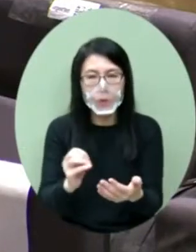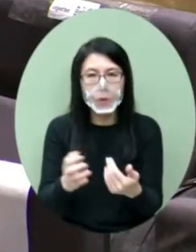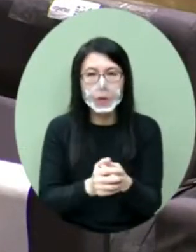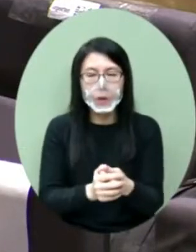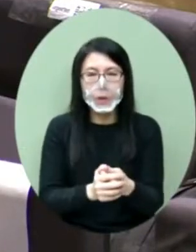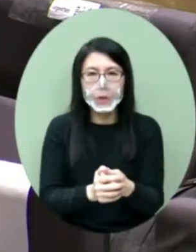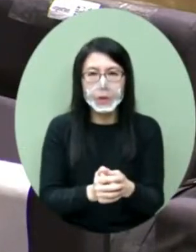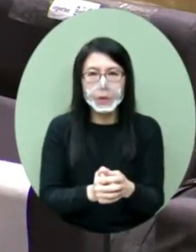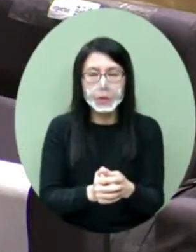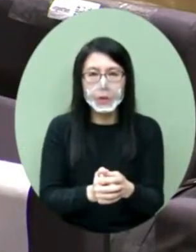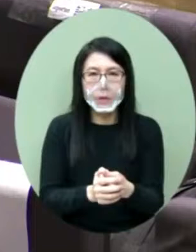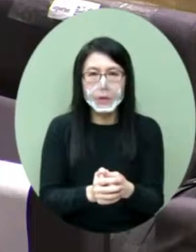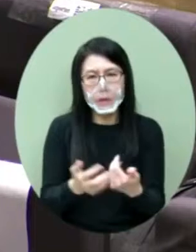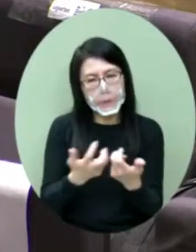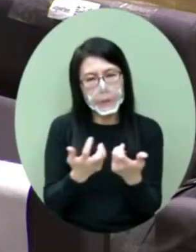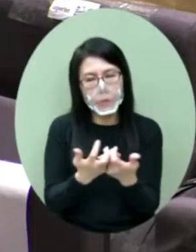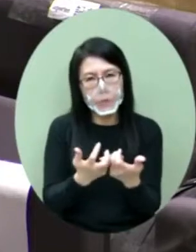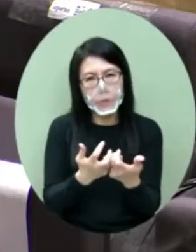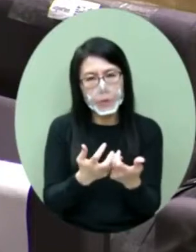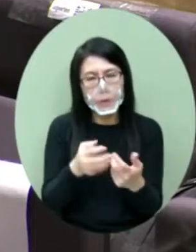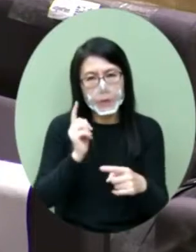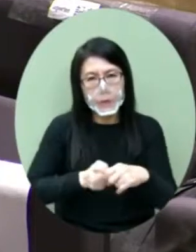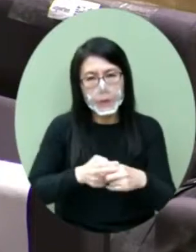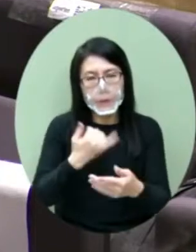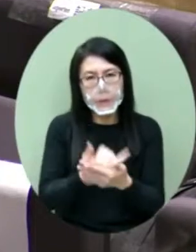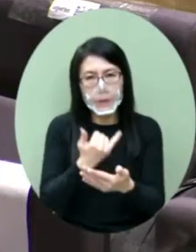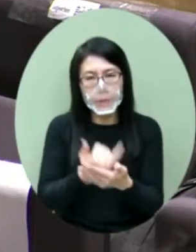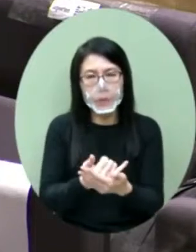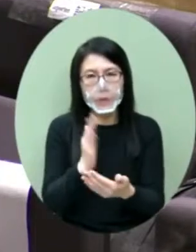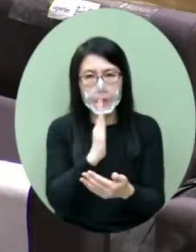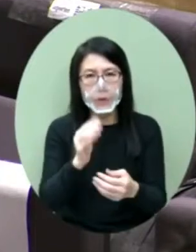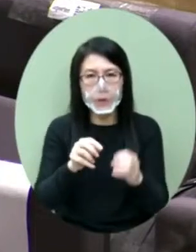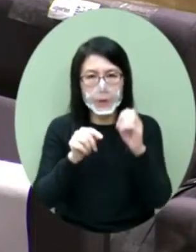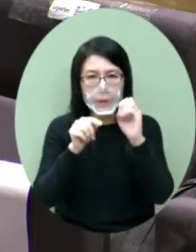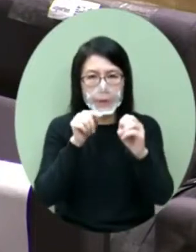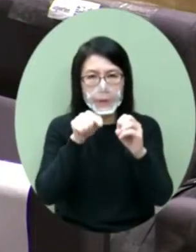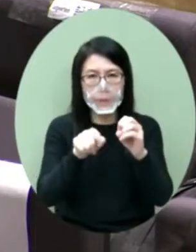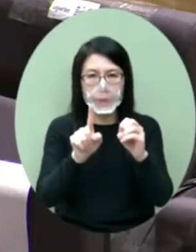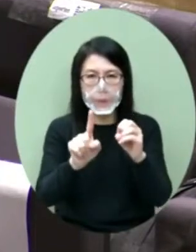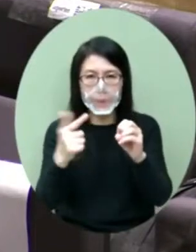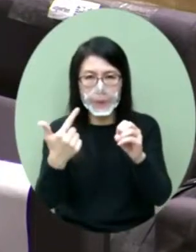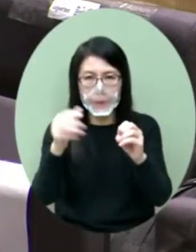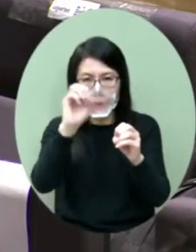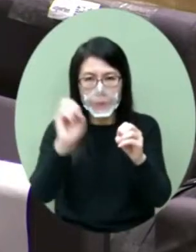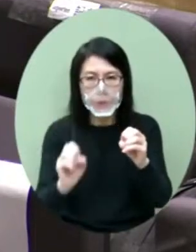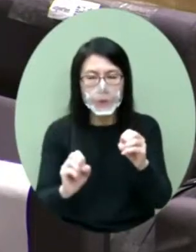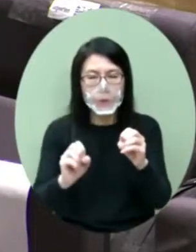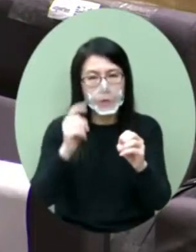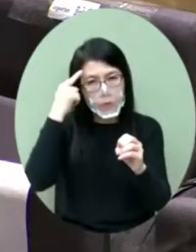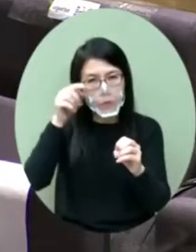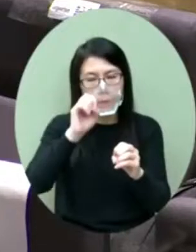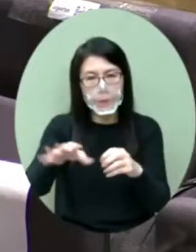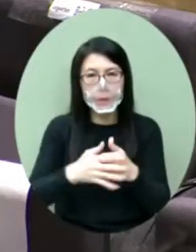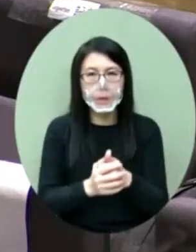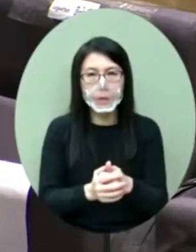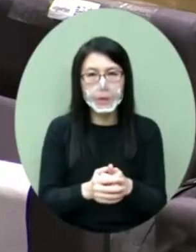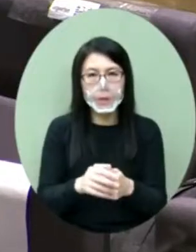calculate the death rate. According to this, then the mortality rate should be around